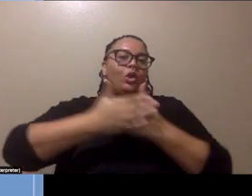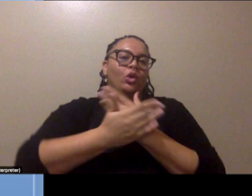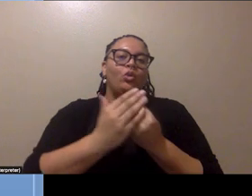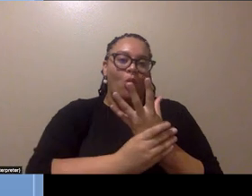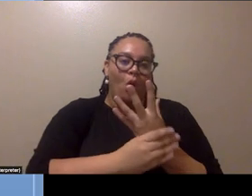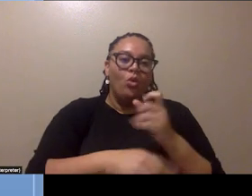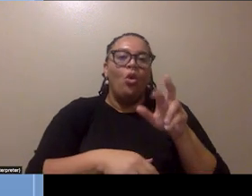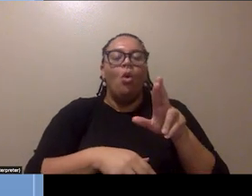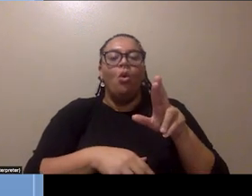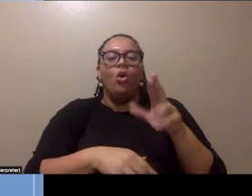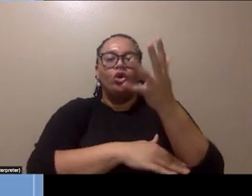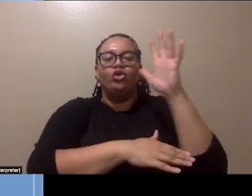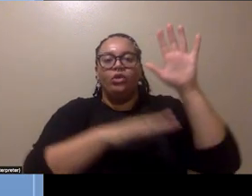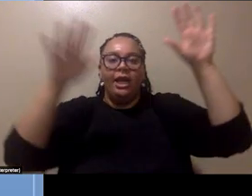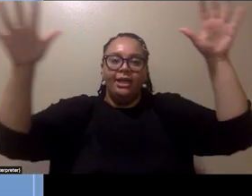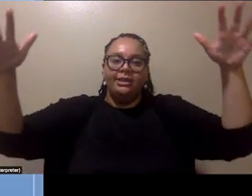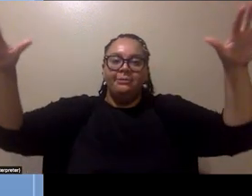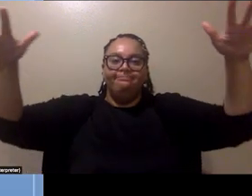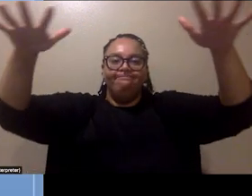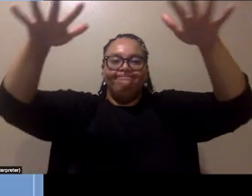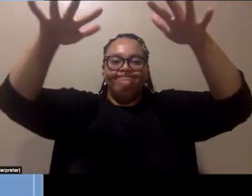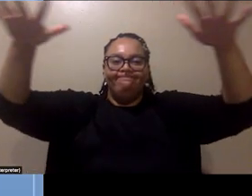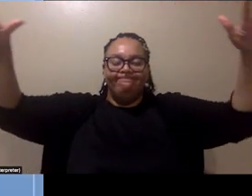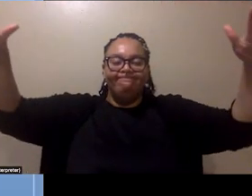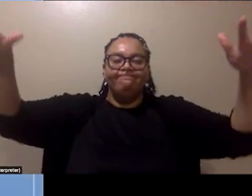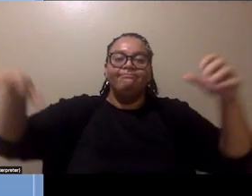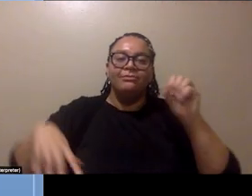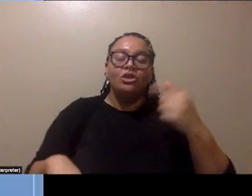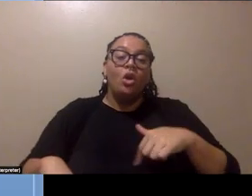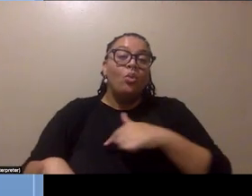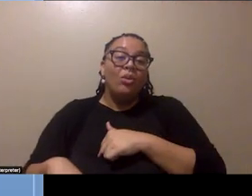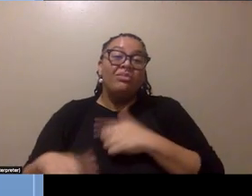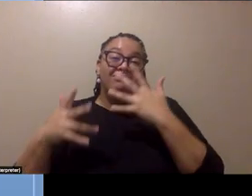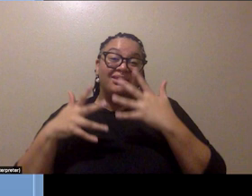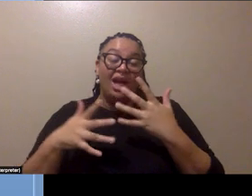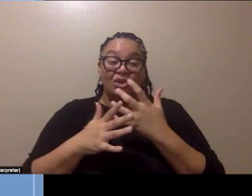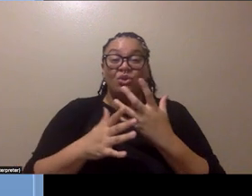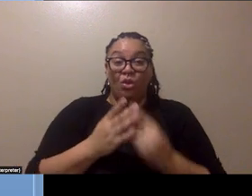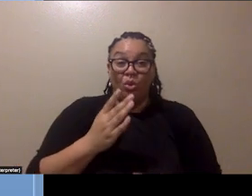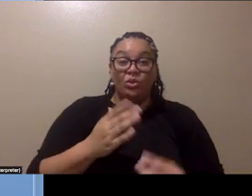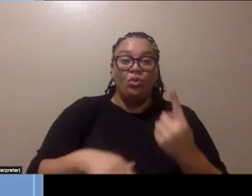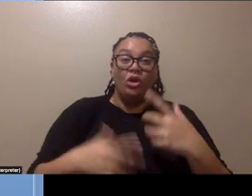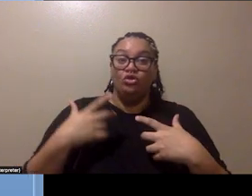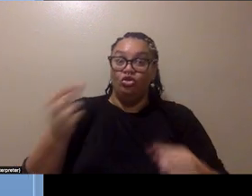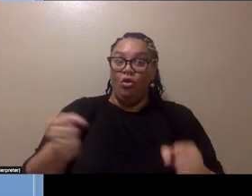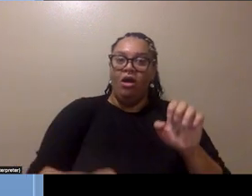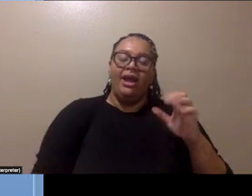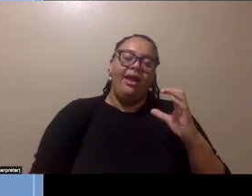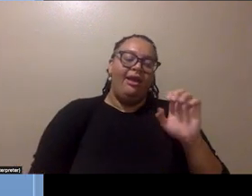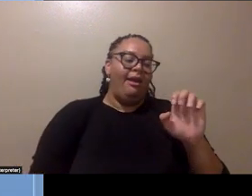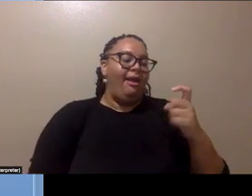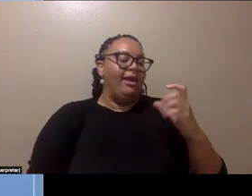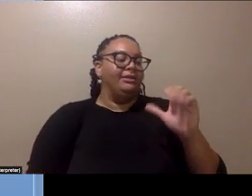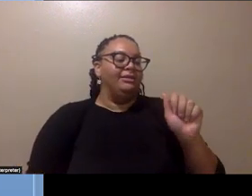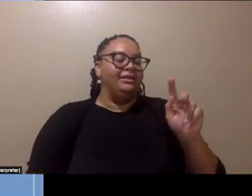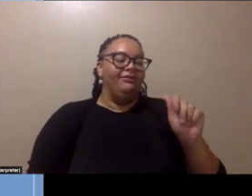in the new growth. They were covered in the tree canopy. But we are surprised to lose one of our strong excavators, which does nest